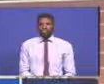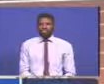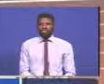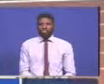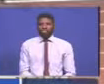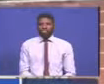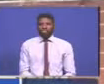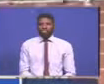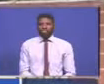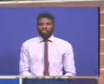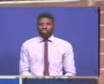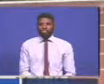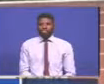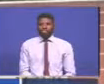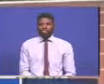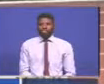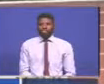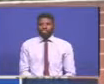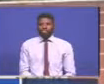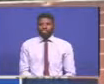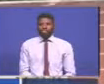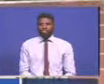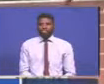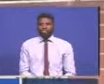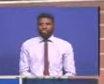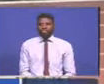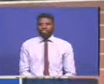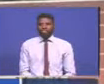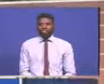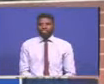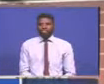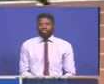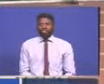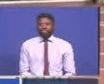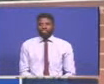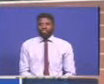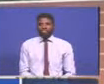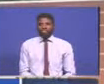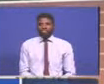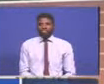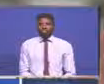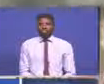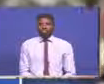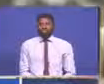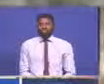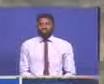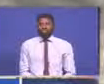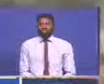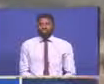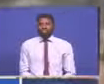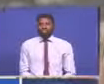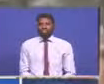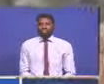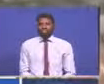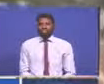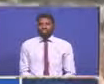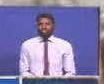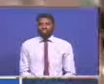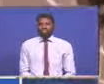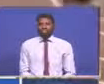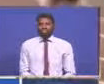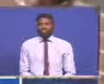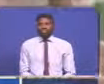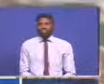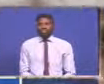in 13.27. And it's a big personal best for him by around about 6 seconds or so in the end. The pace might have been too slow for the